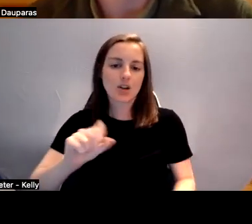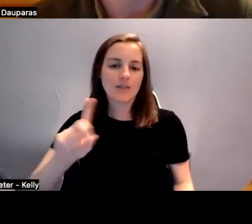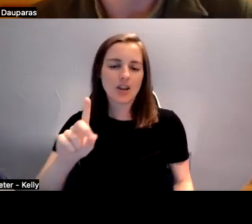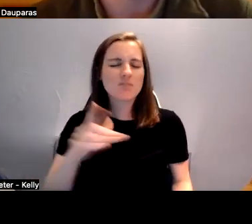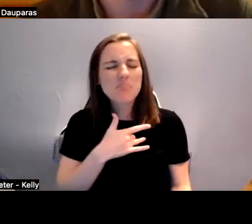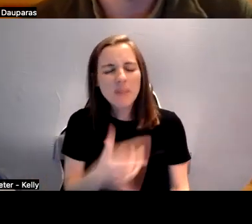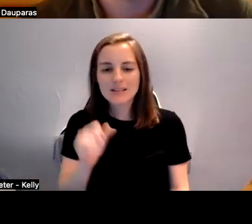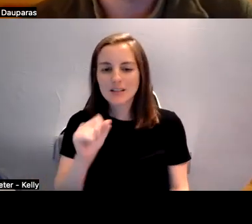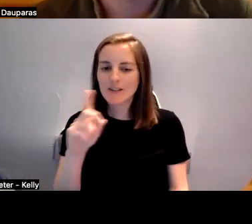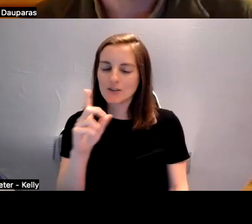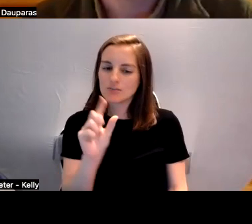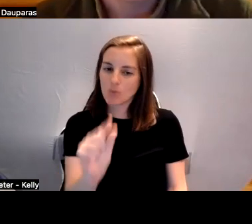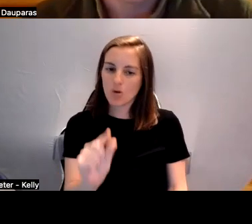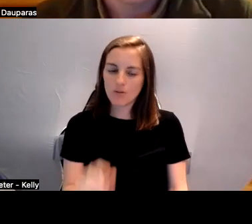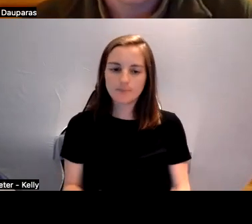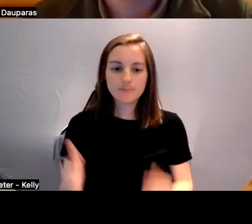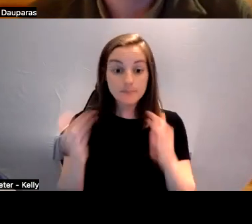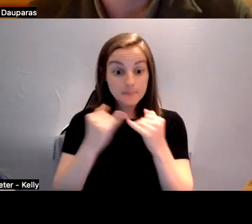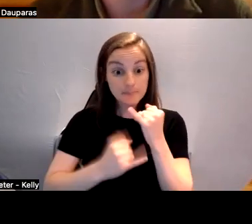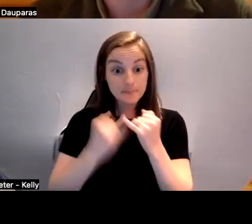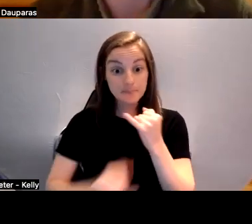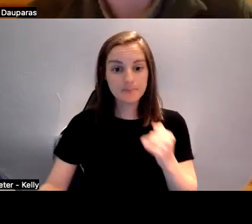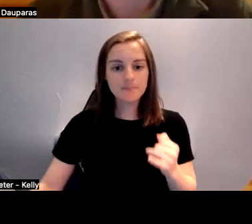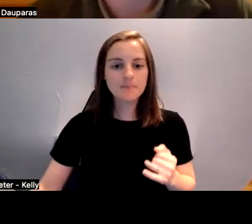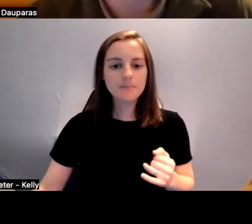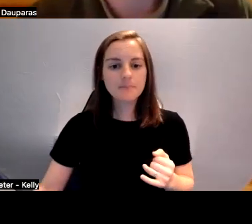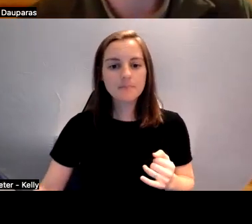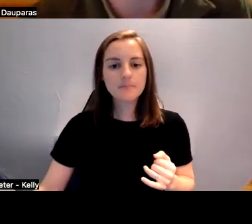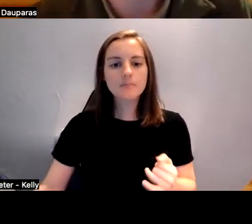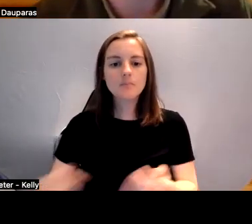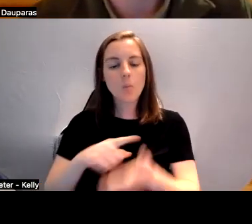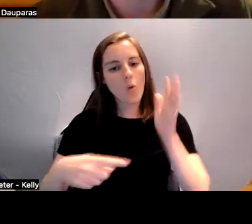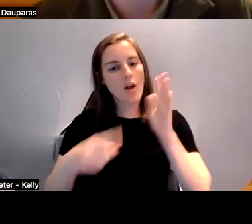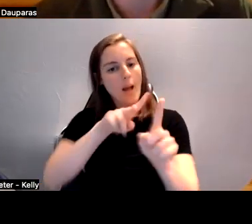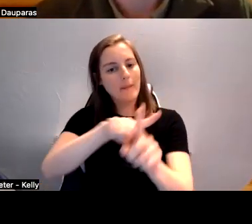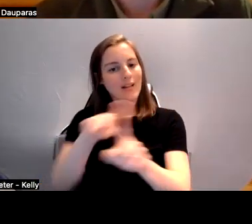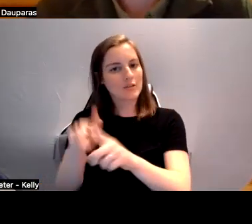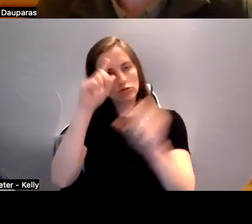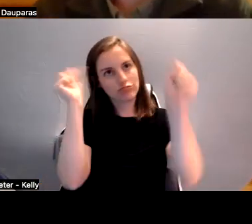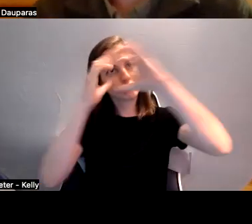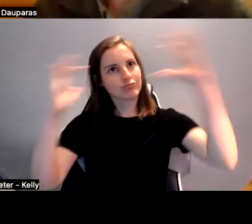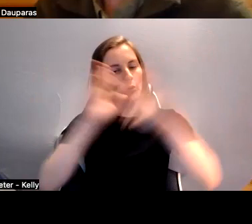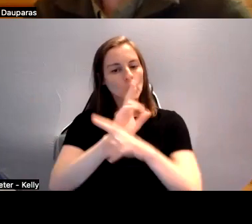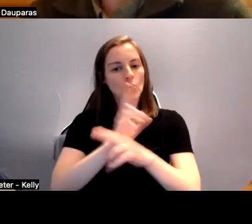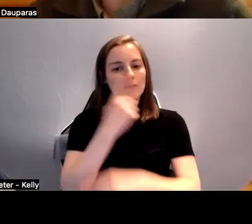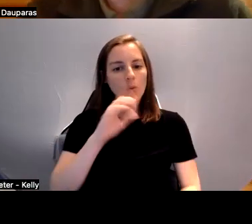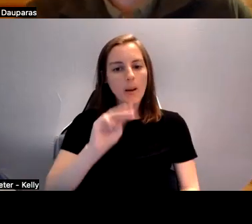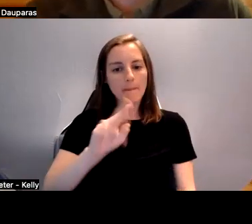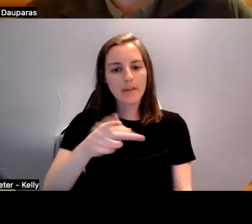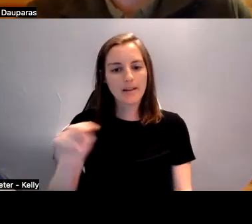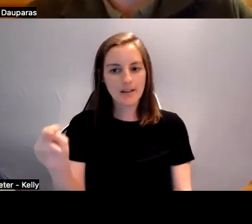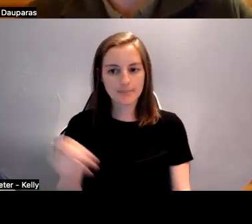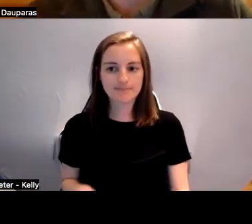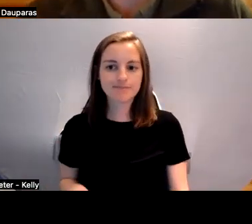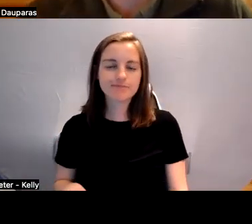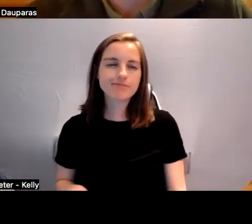is quite small. And final question is, what applications do you envision MPNN will be used for? So it's already used for different sort